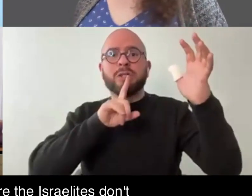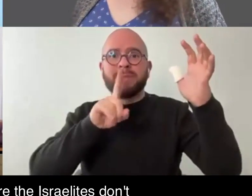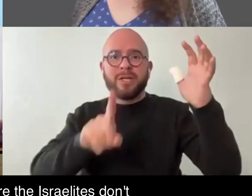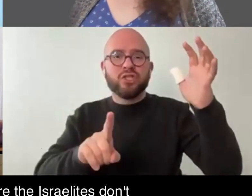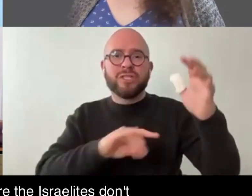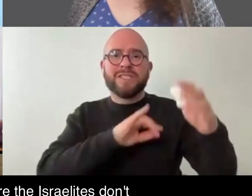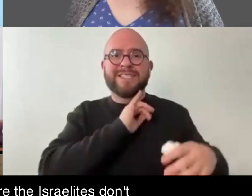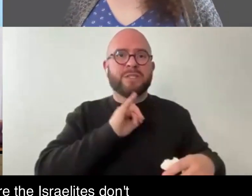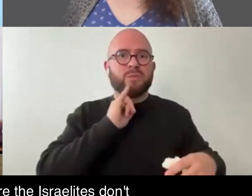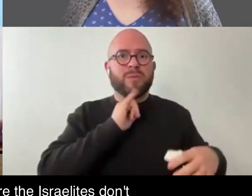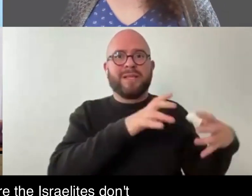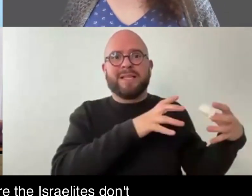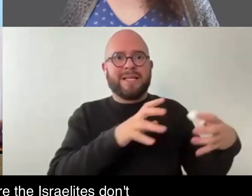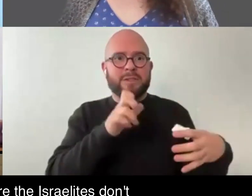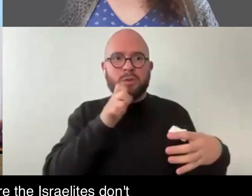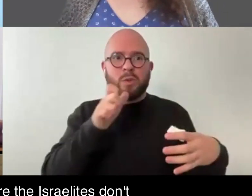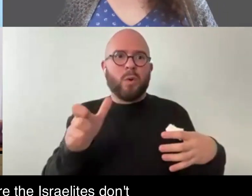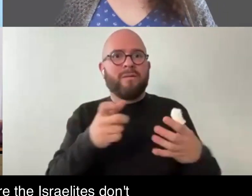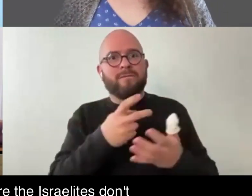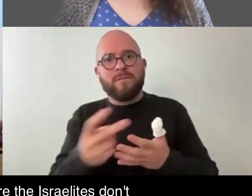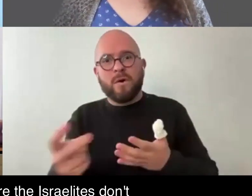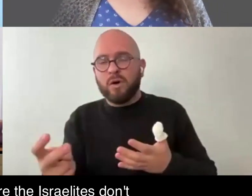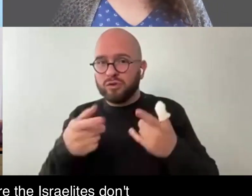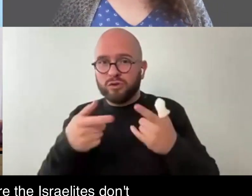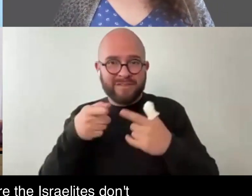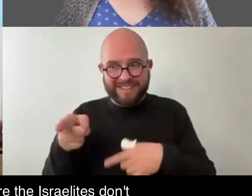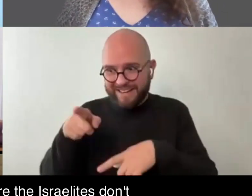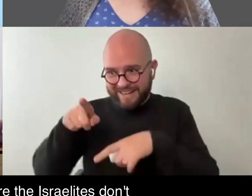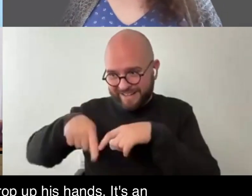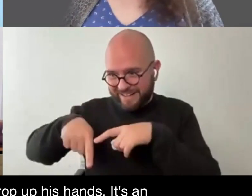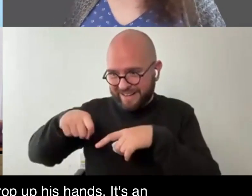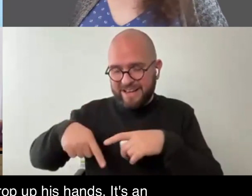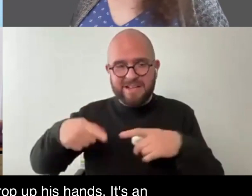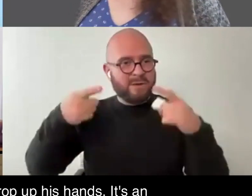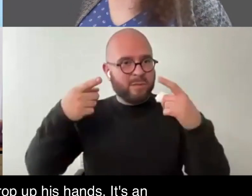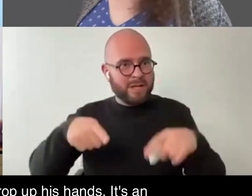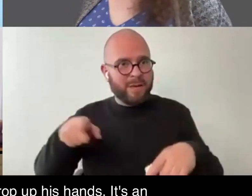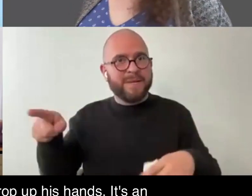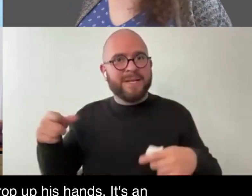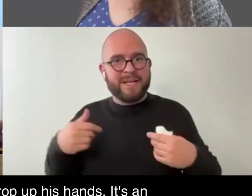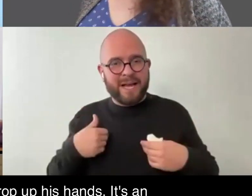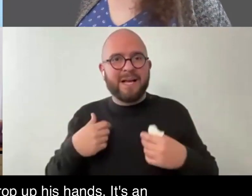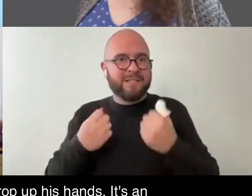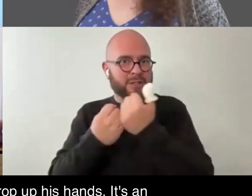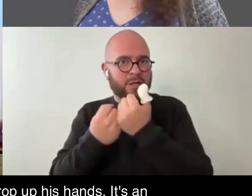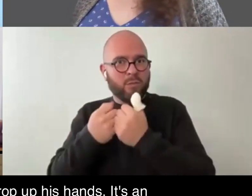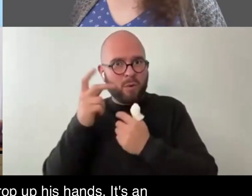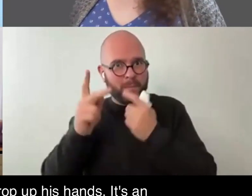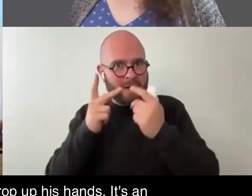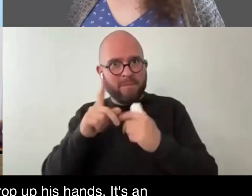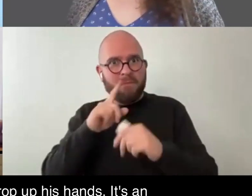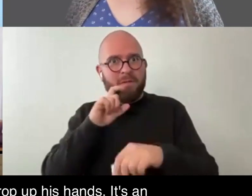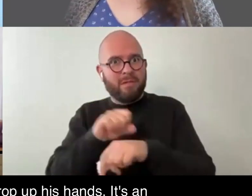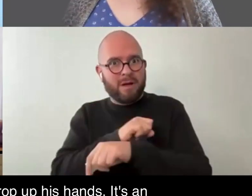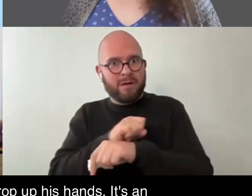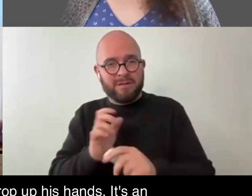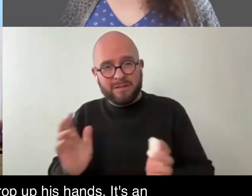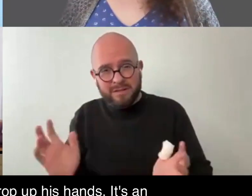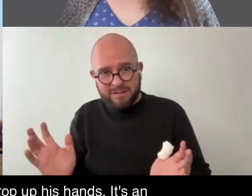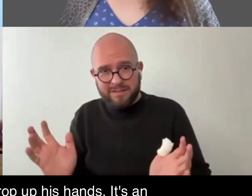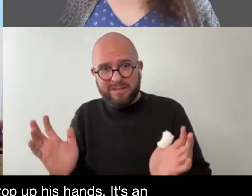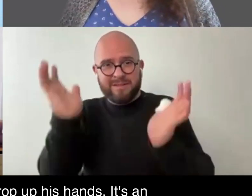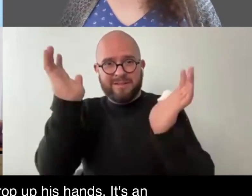don't falter, and he can't do it. So he has support people actually like prop up his hands. It's